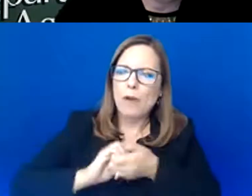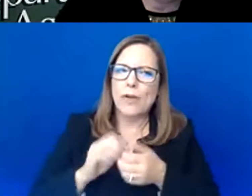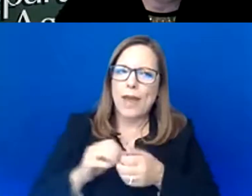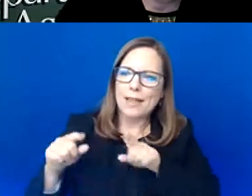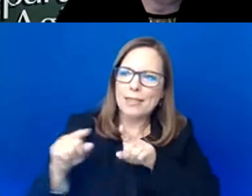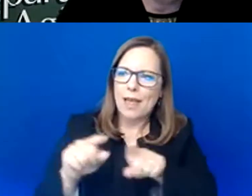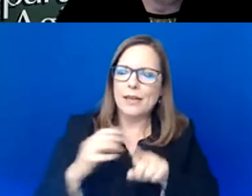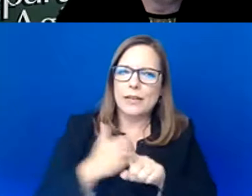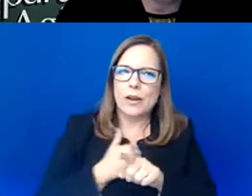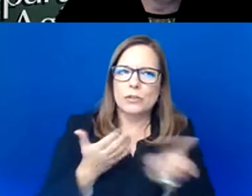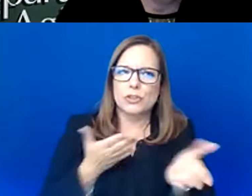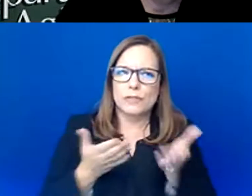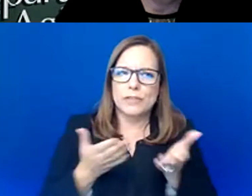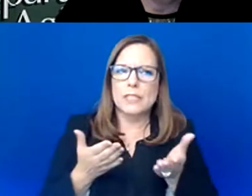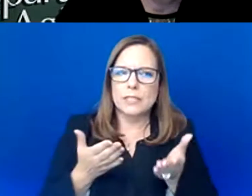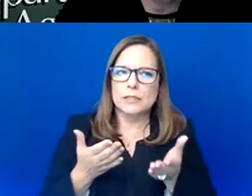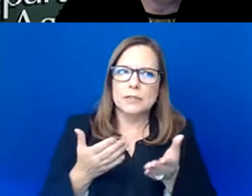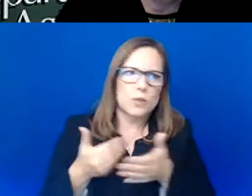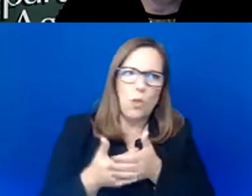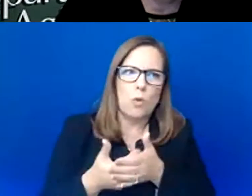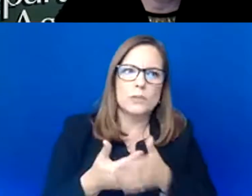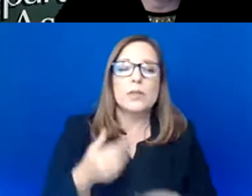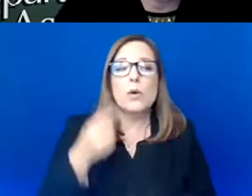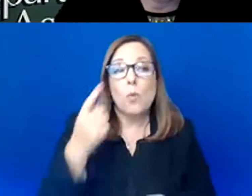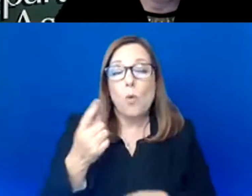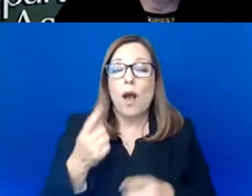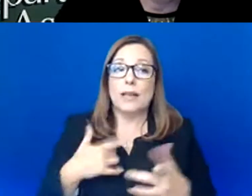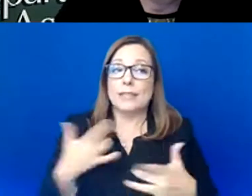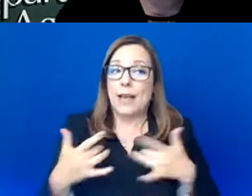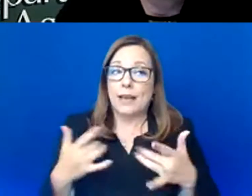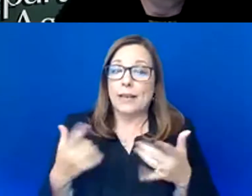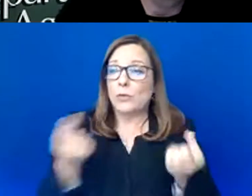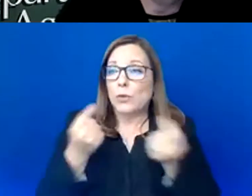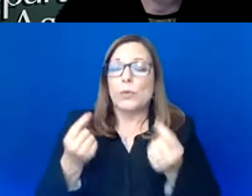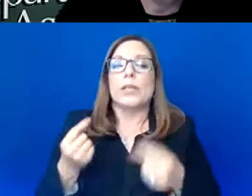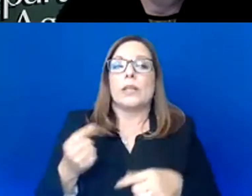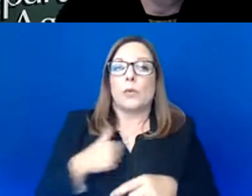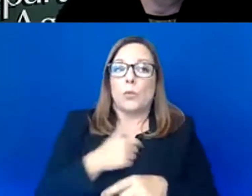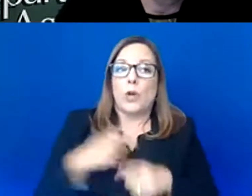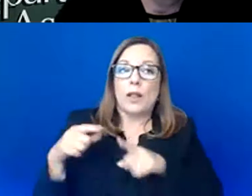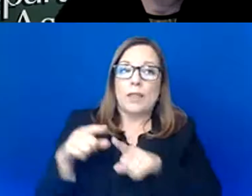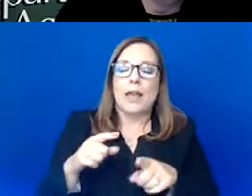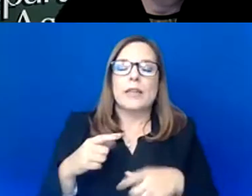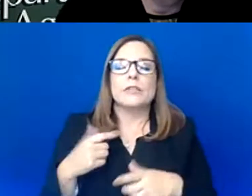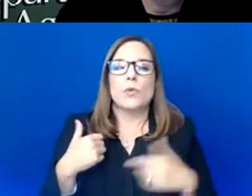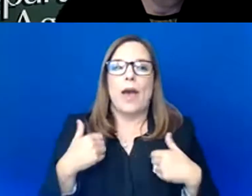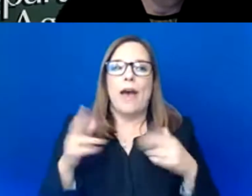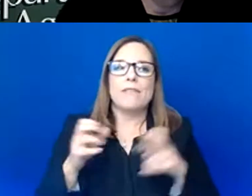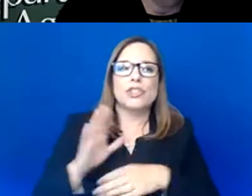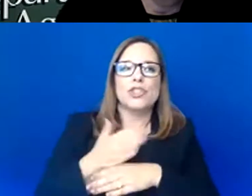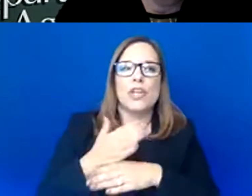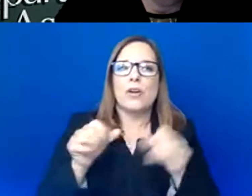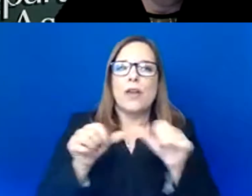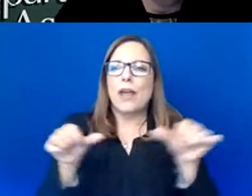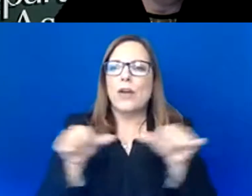our very exciting goals for right now is that we're aligning to create a shared area plan by